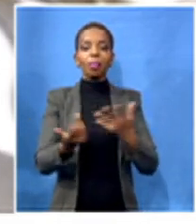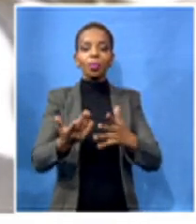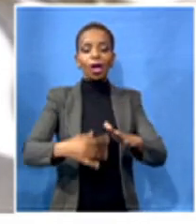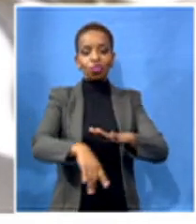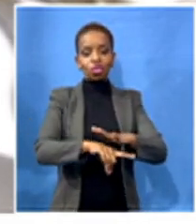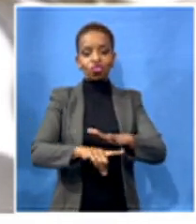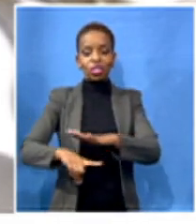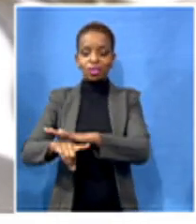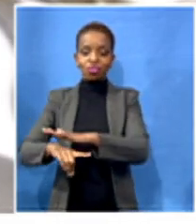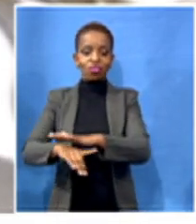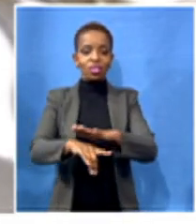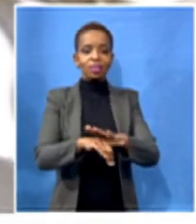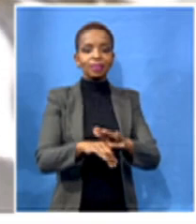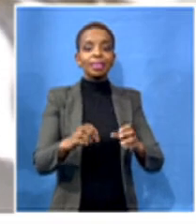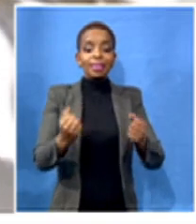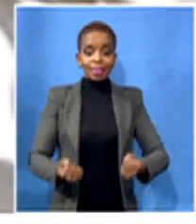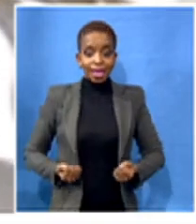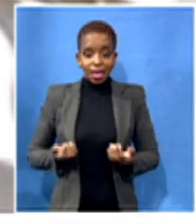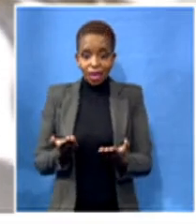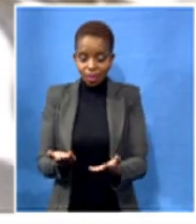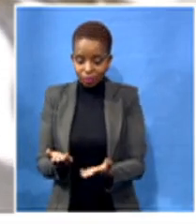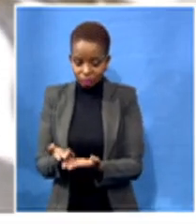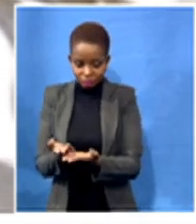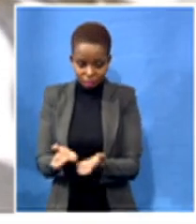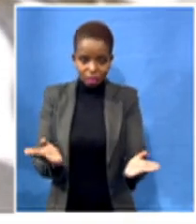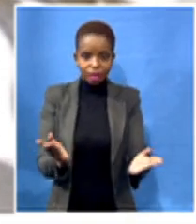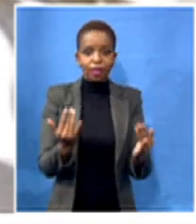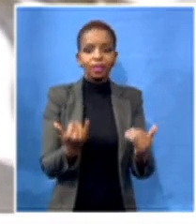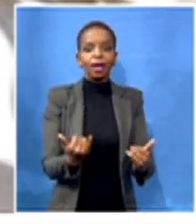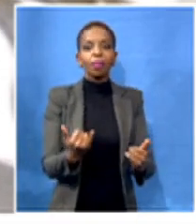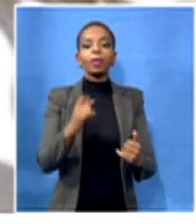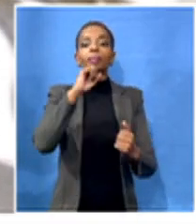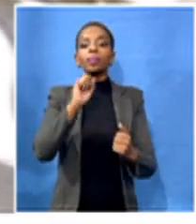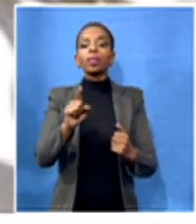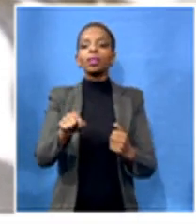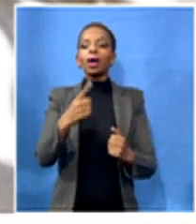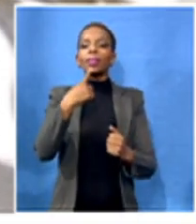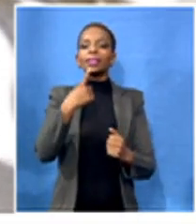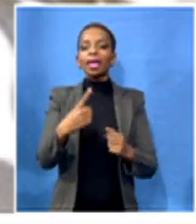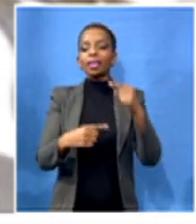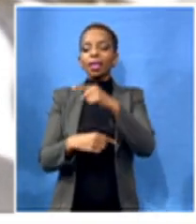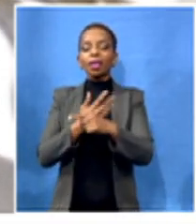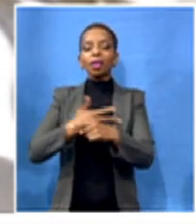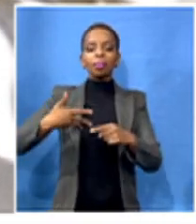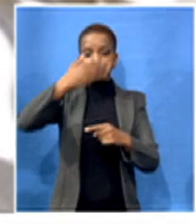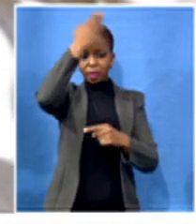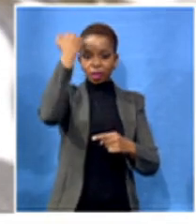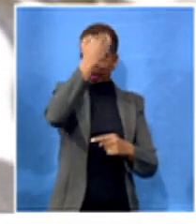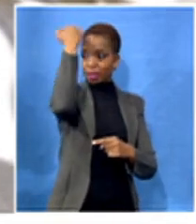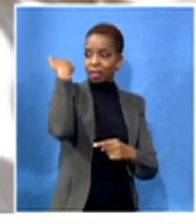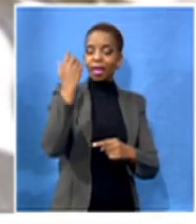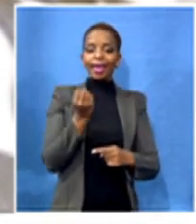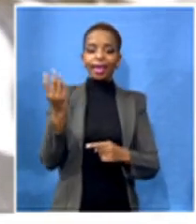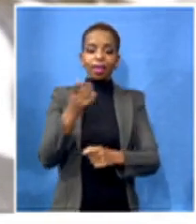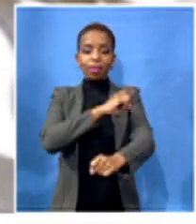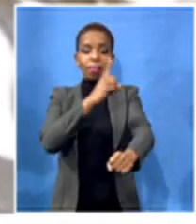seems maybe people to mistake her that she's been given extraordinary power. But actually, if